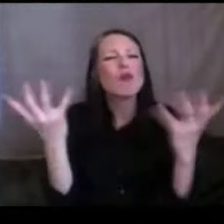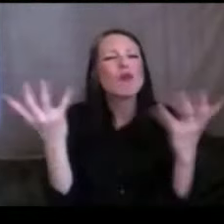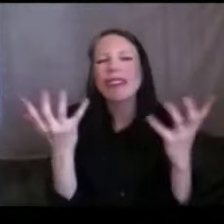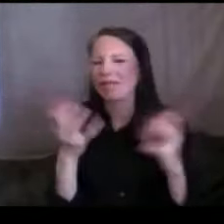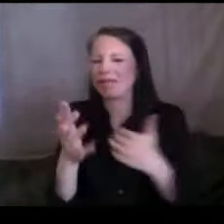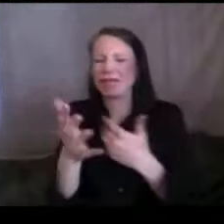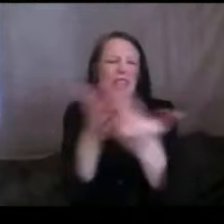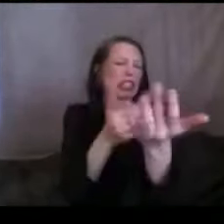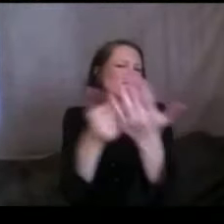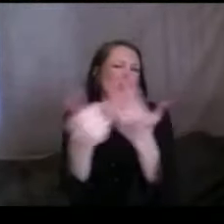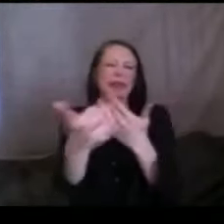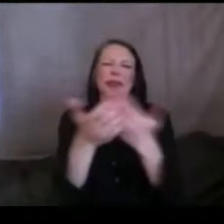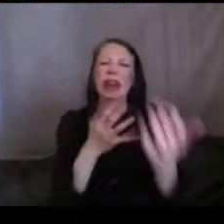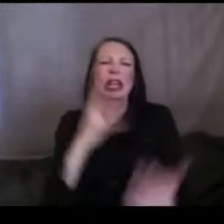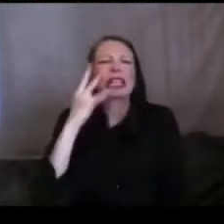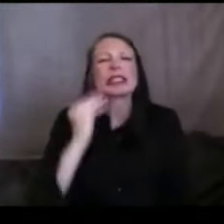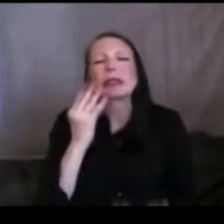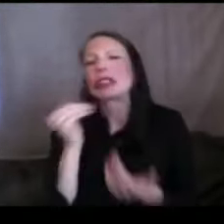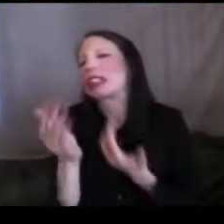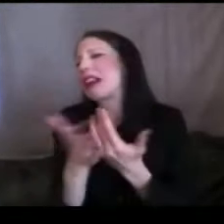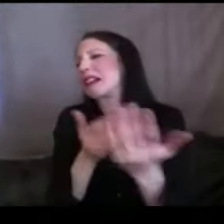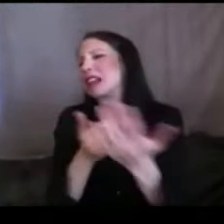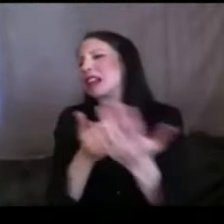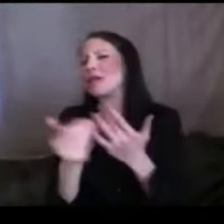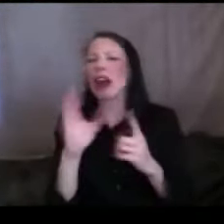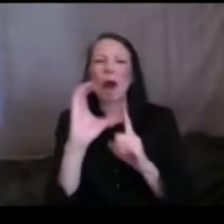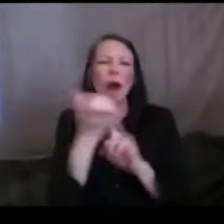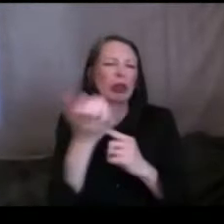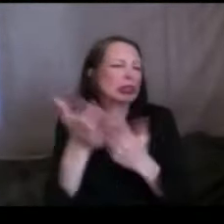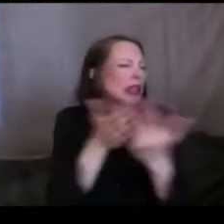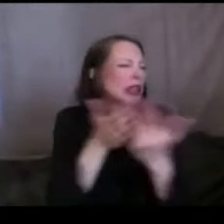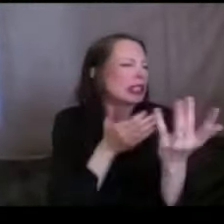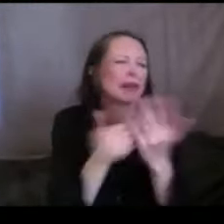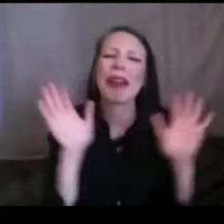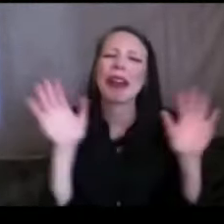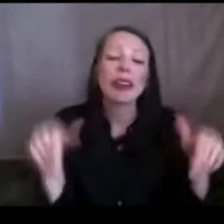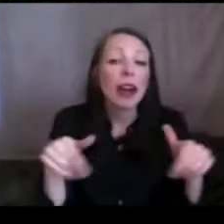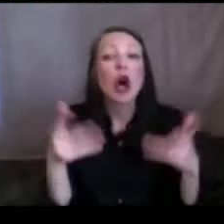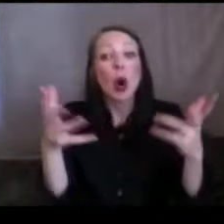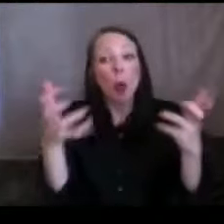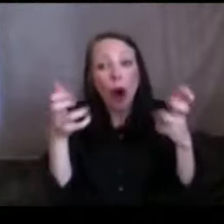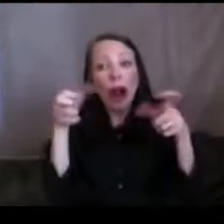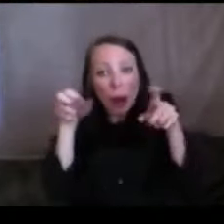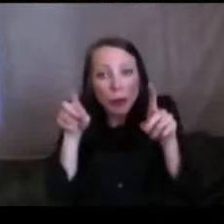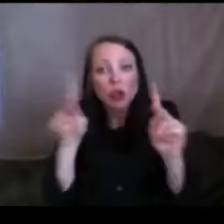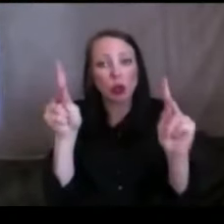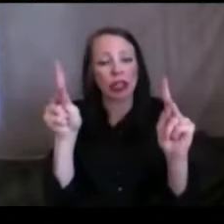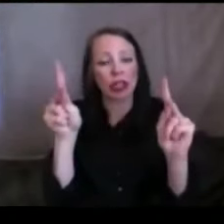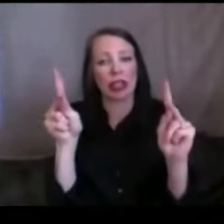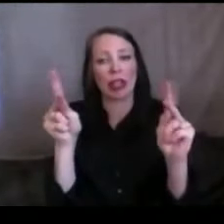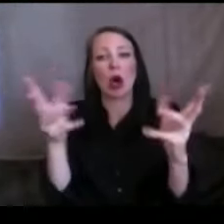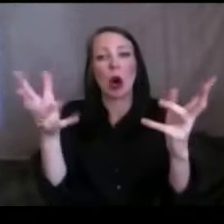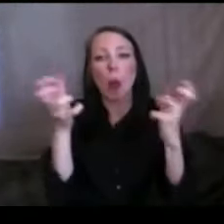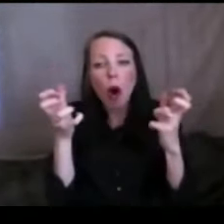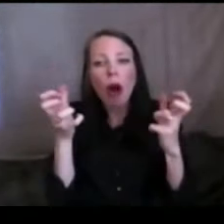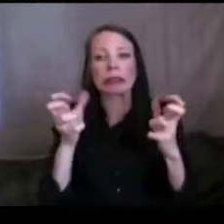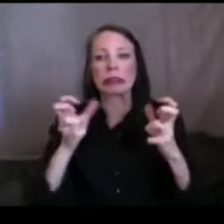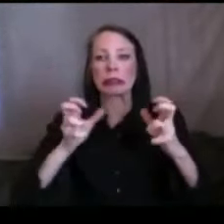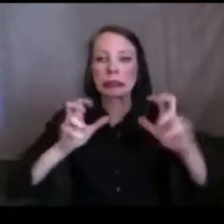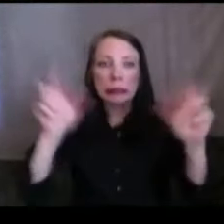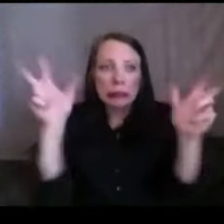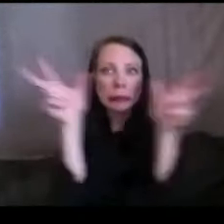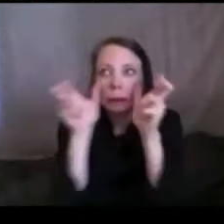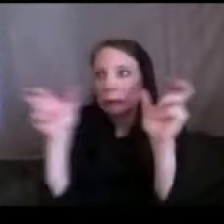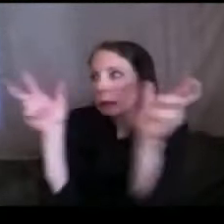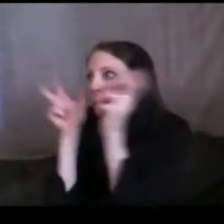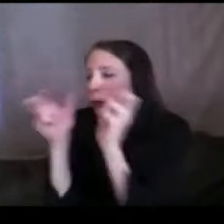is. It's really about people that want the opportunity and people that are willing to listen